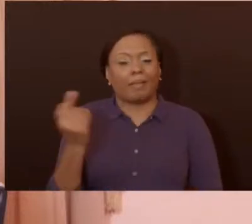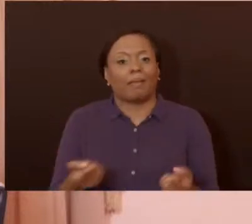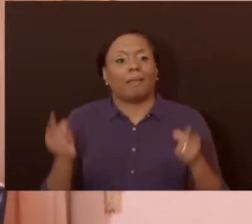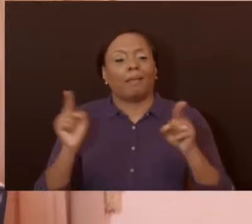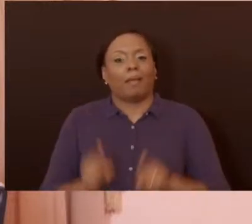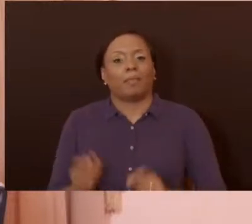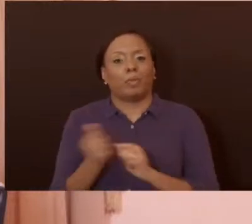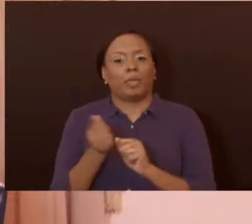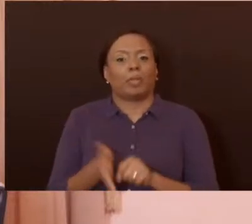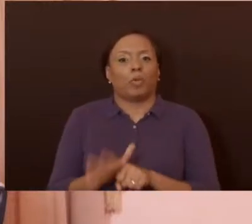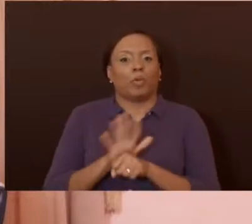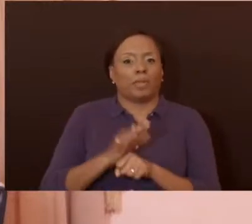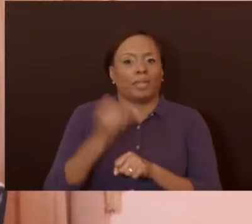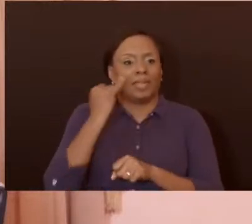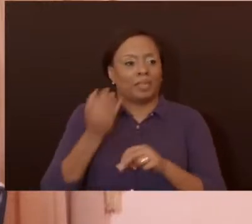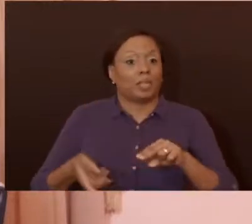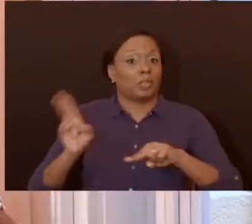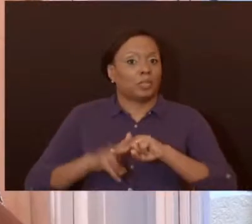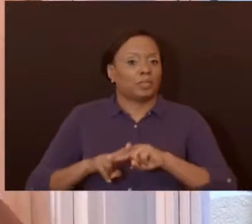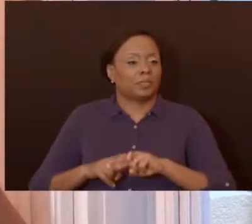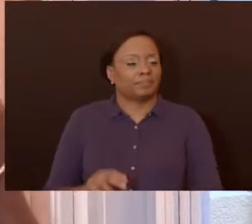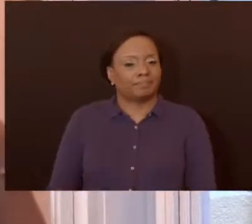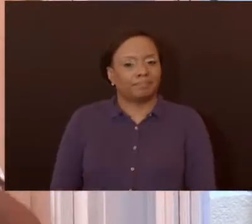as far as COVID spikes go. Ingrid?